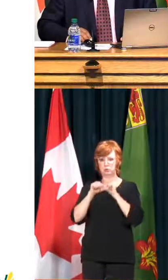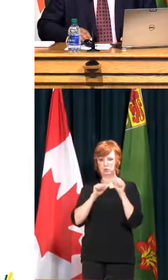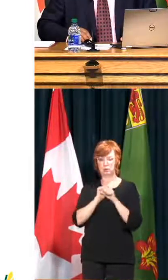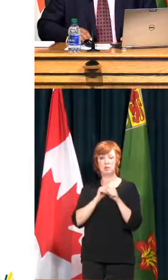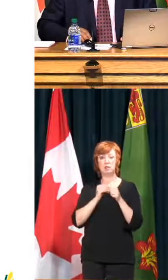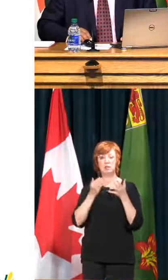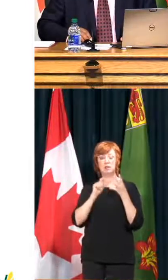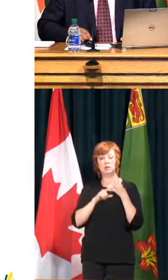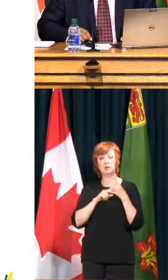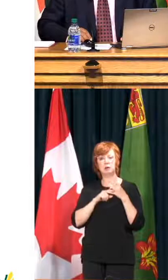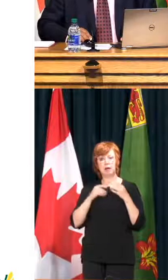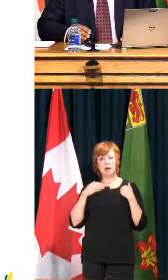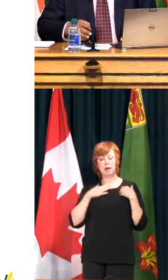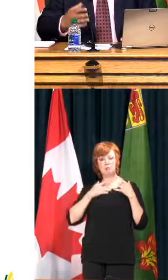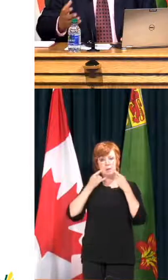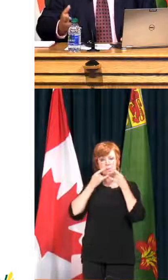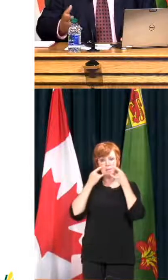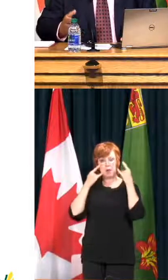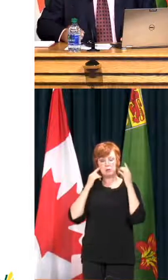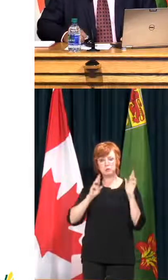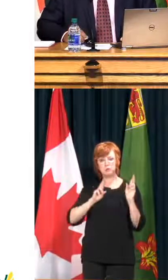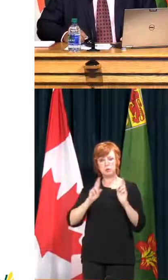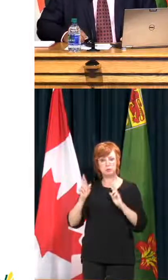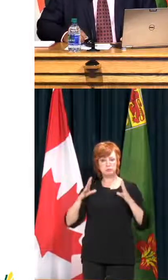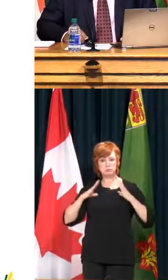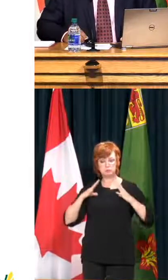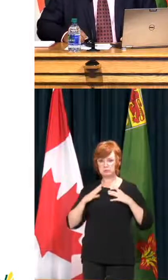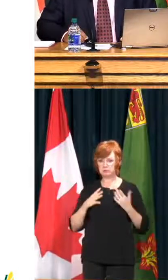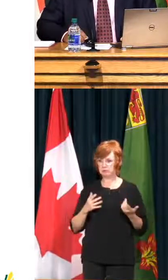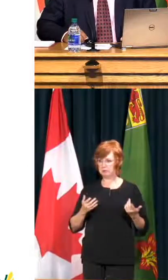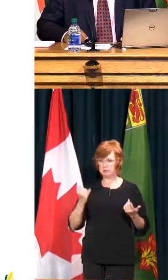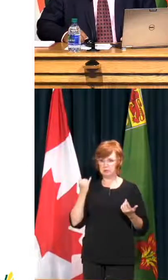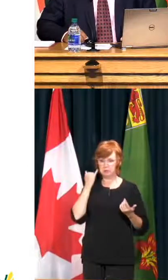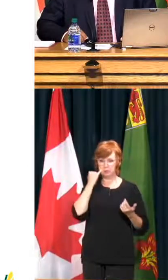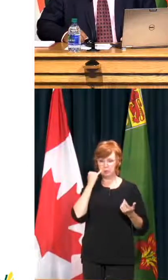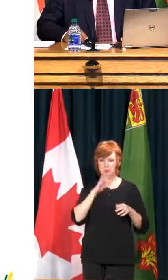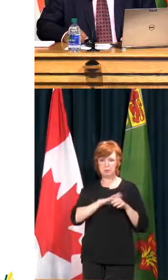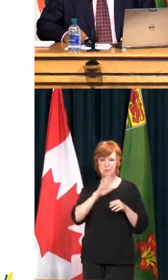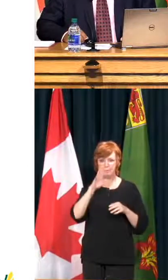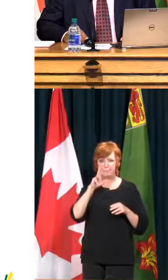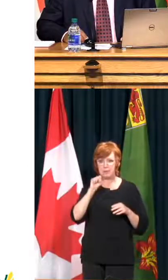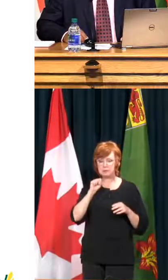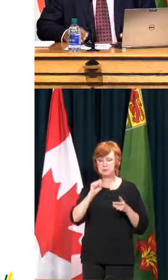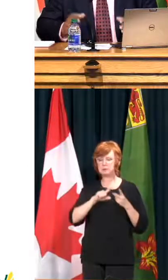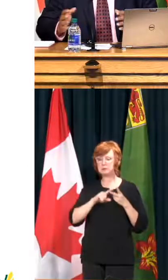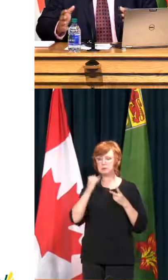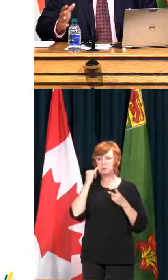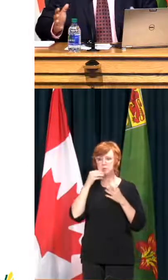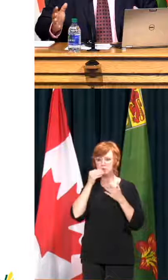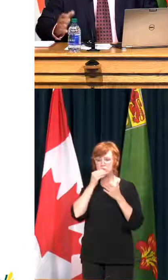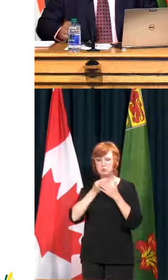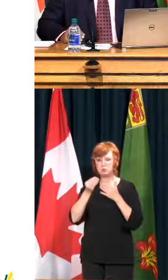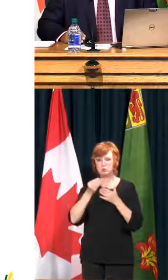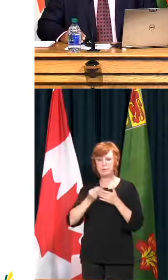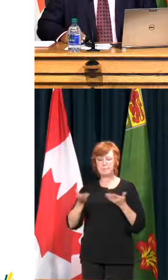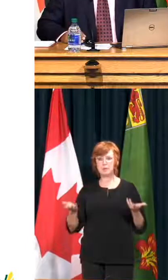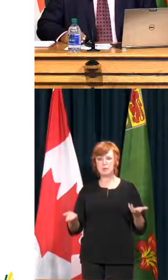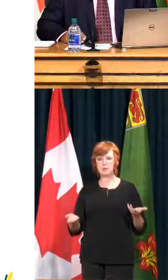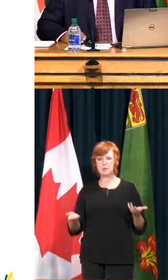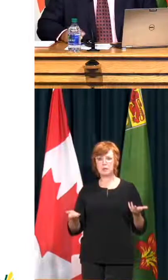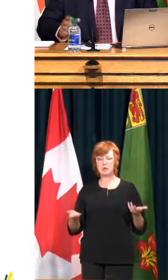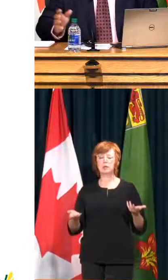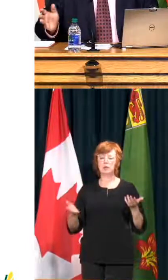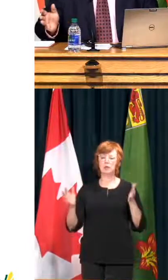you'll maintain that 2-meter distance, whether in transit or while shopping or otherwise, is important. But generally, we should try to maintain that